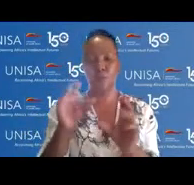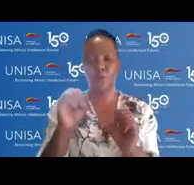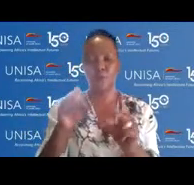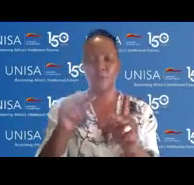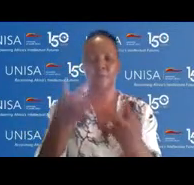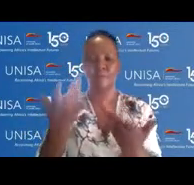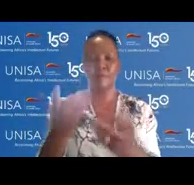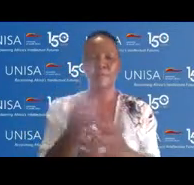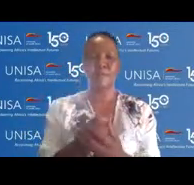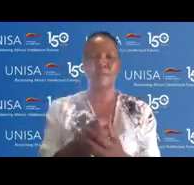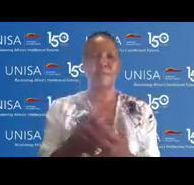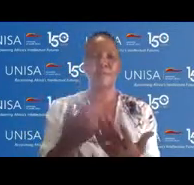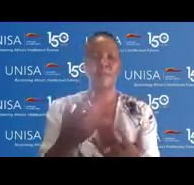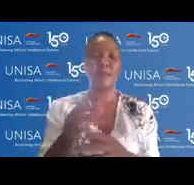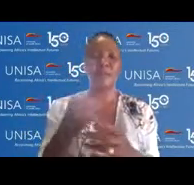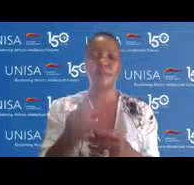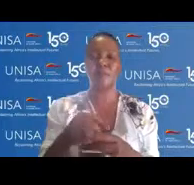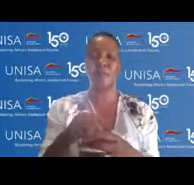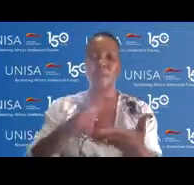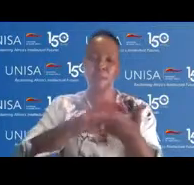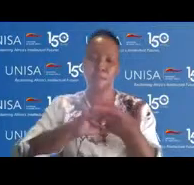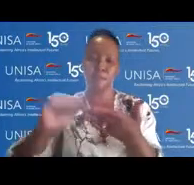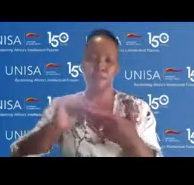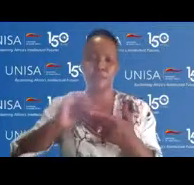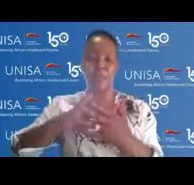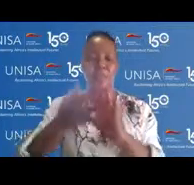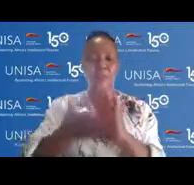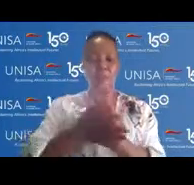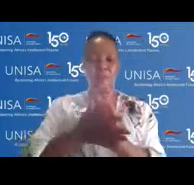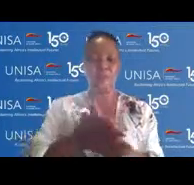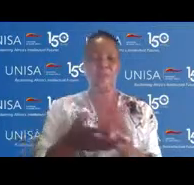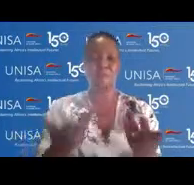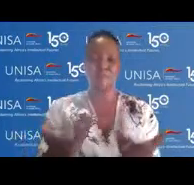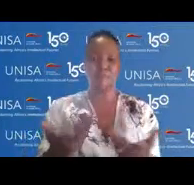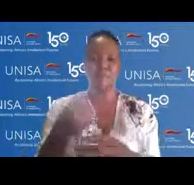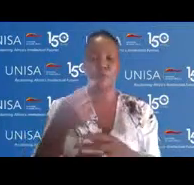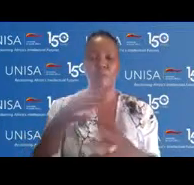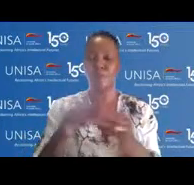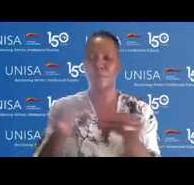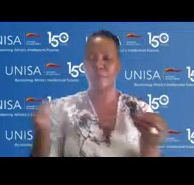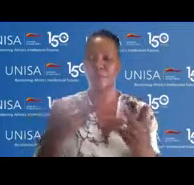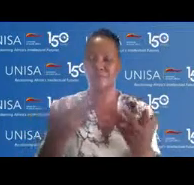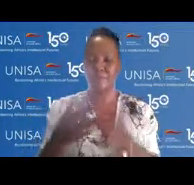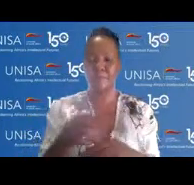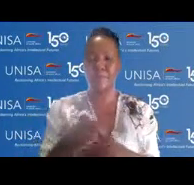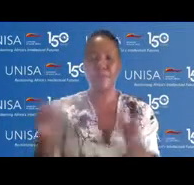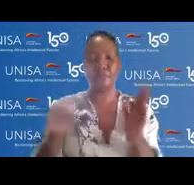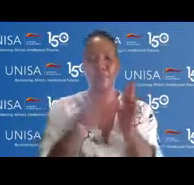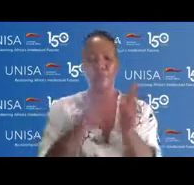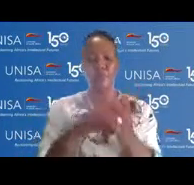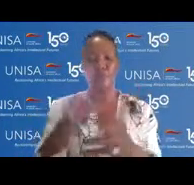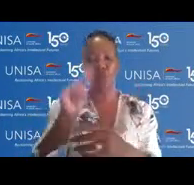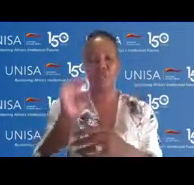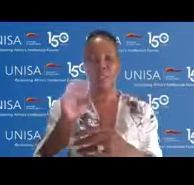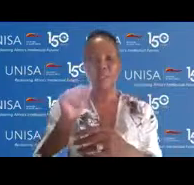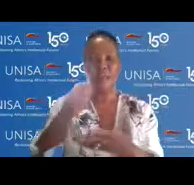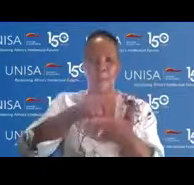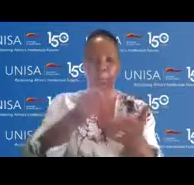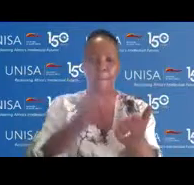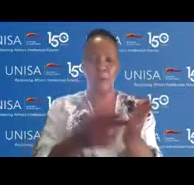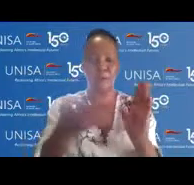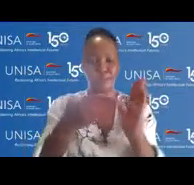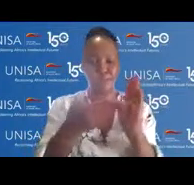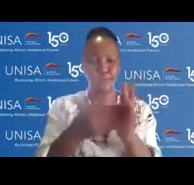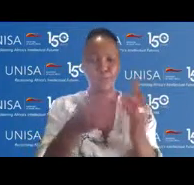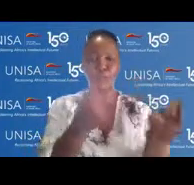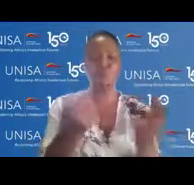And then it uninstalls the invigilating app. So now it's gone. Okay, there you'll see the UNISA app is there as well. So I'm going to do the same thing because I